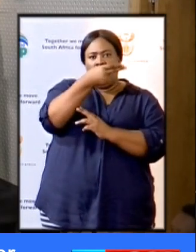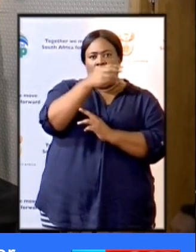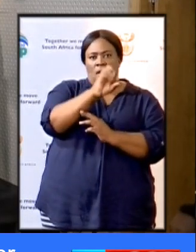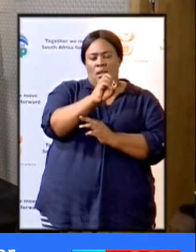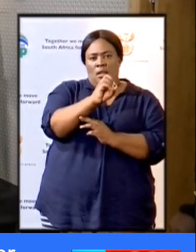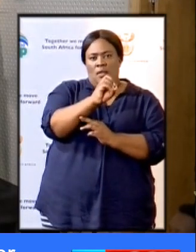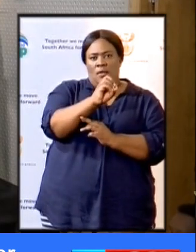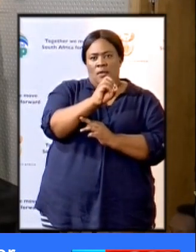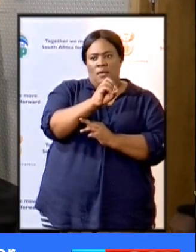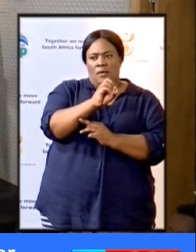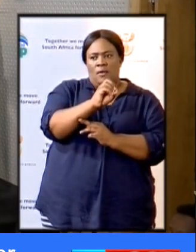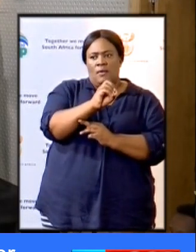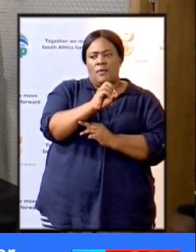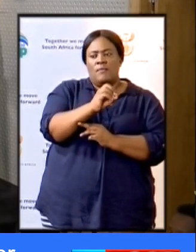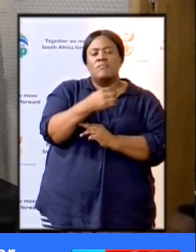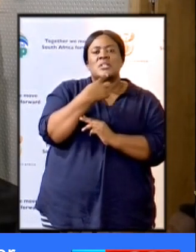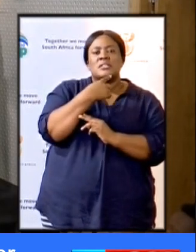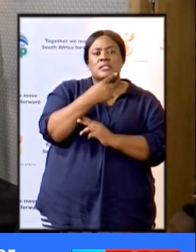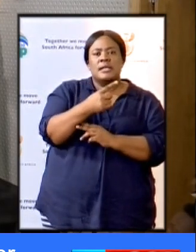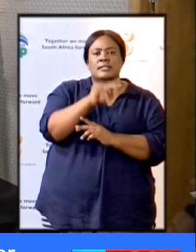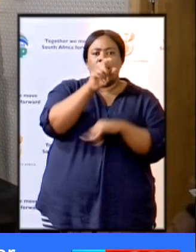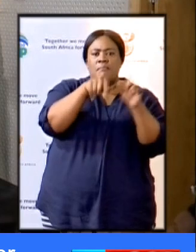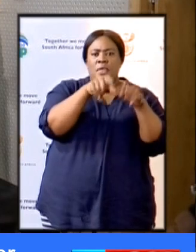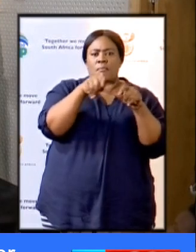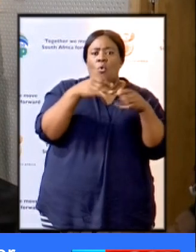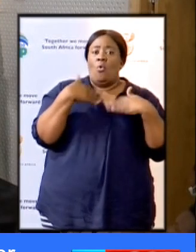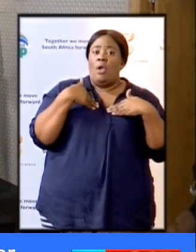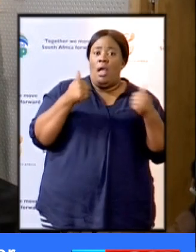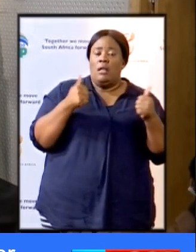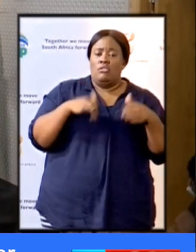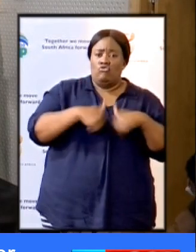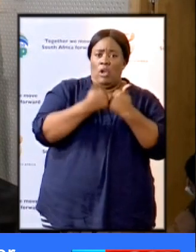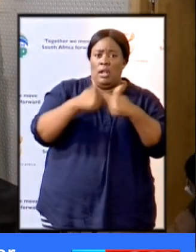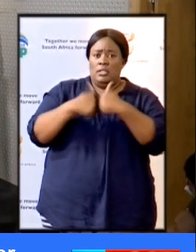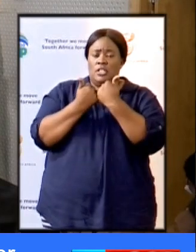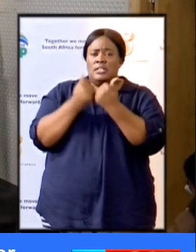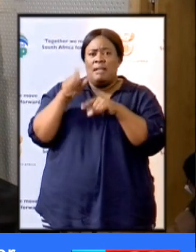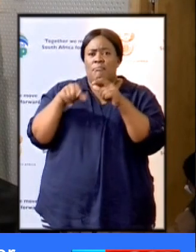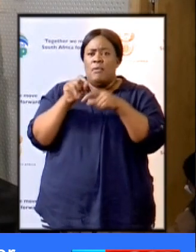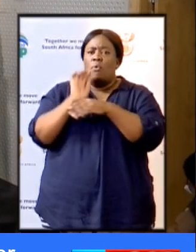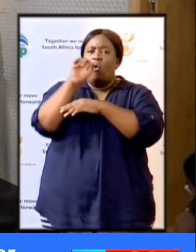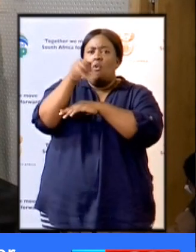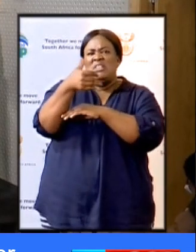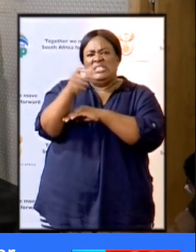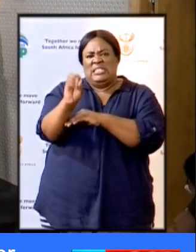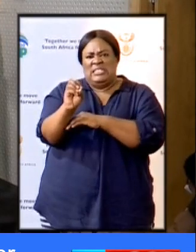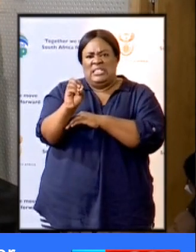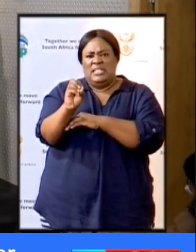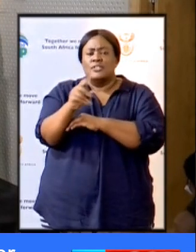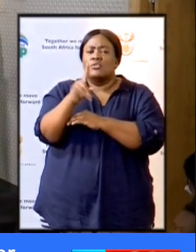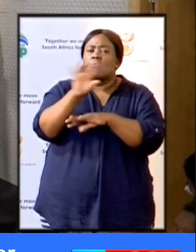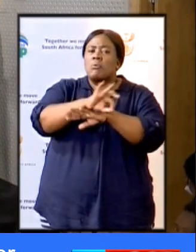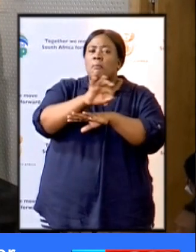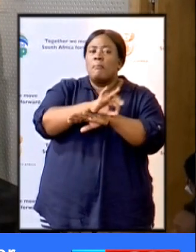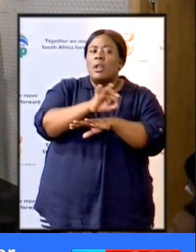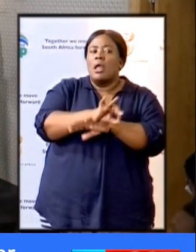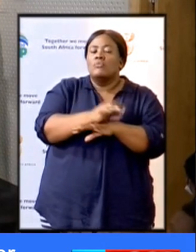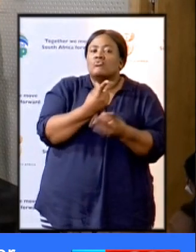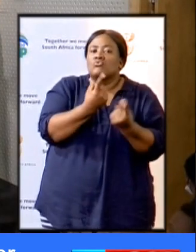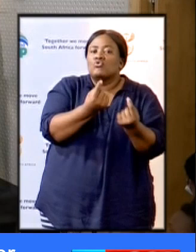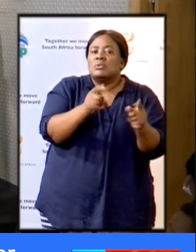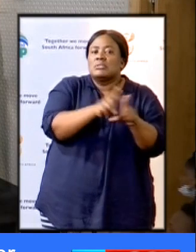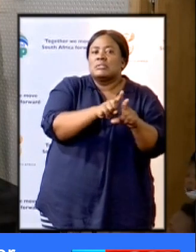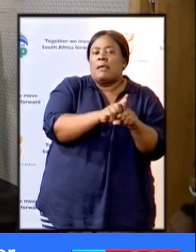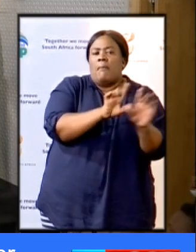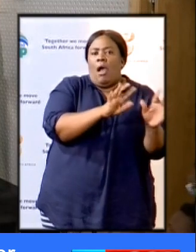Health Organization has recommended that people with health challenges and those above 60 are vulnerable. How do you plan to deal with this? Is this not